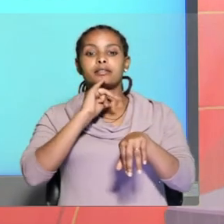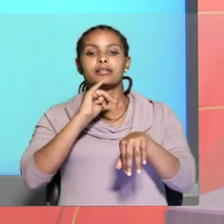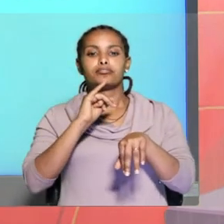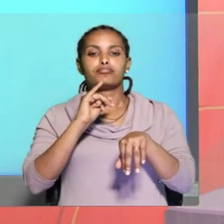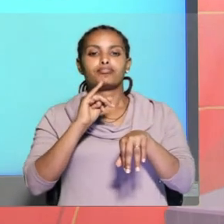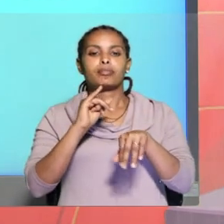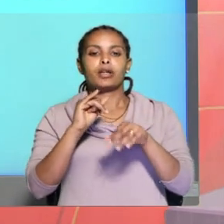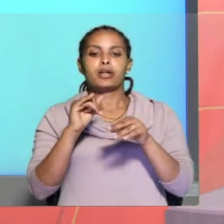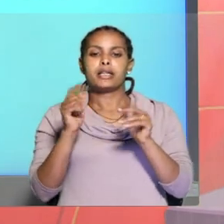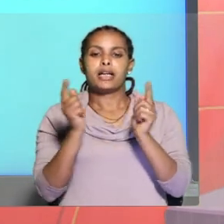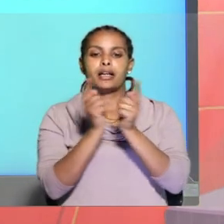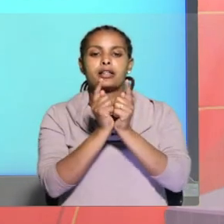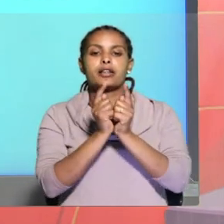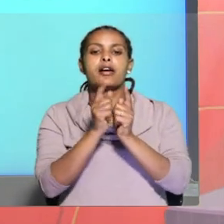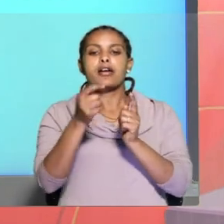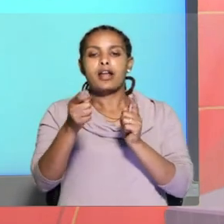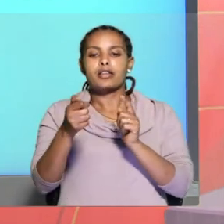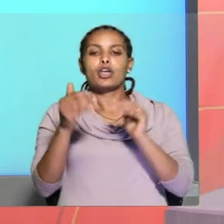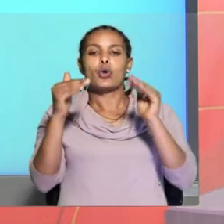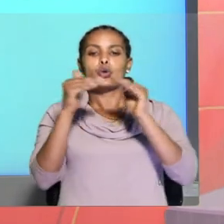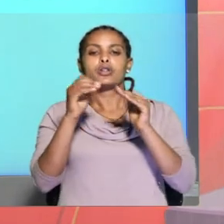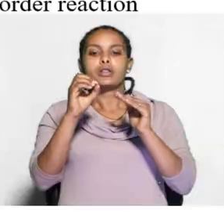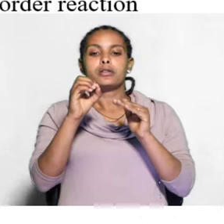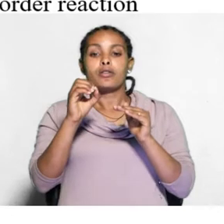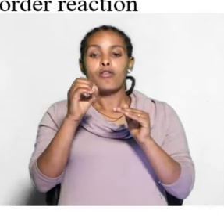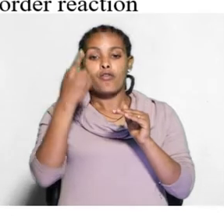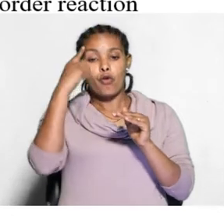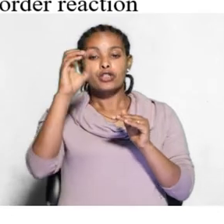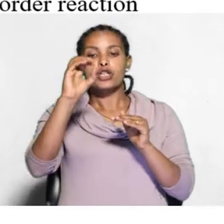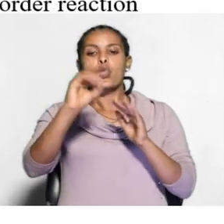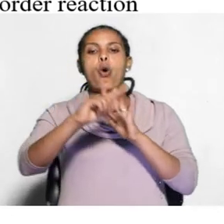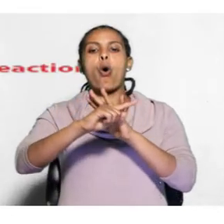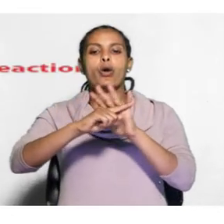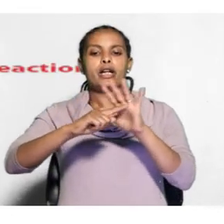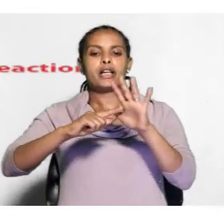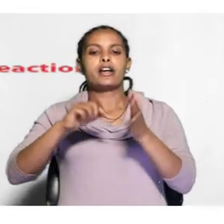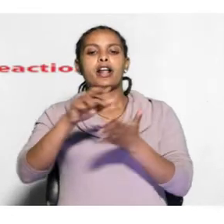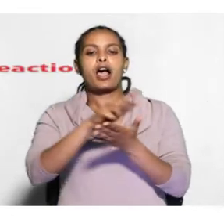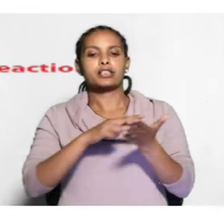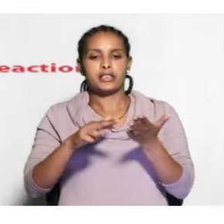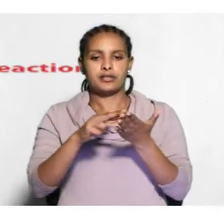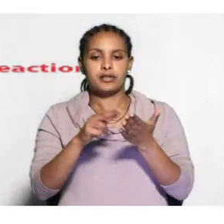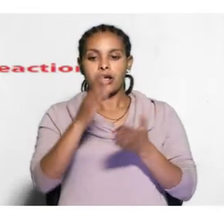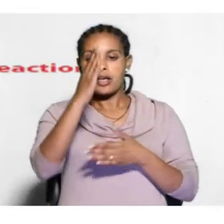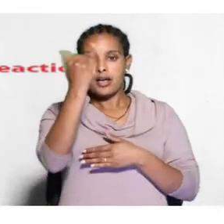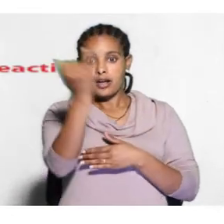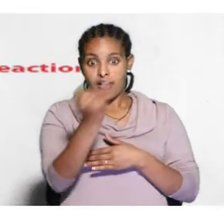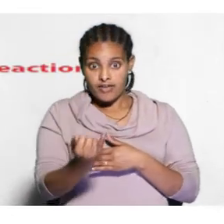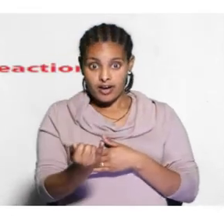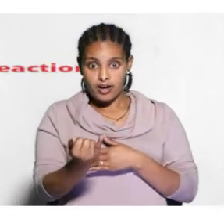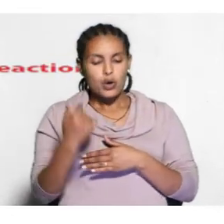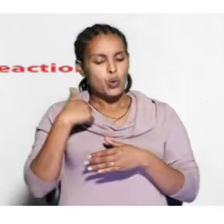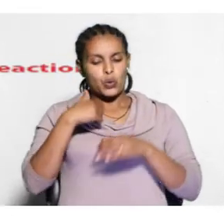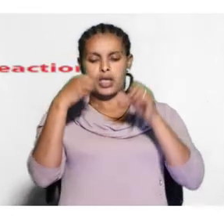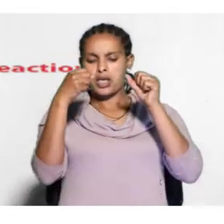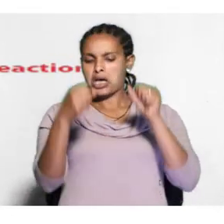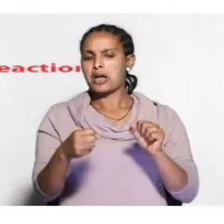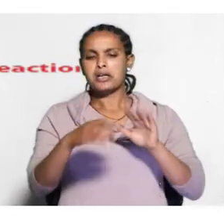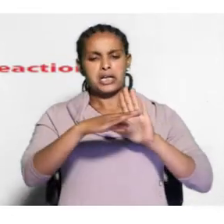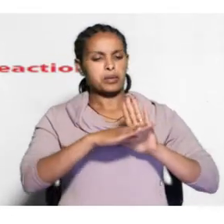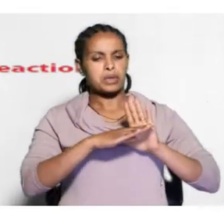integrated rate equation for zero-order reaction graphically we can